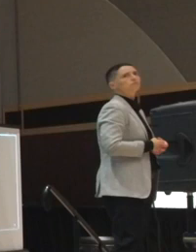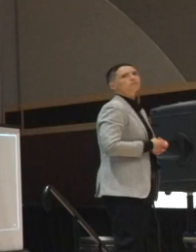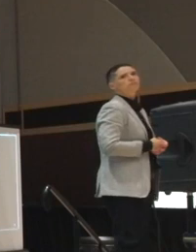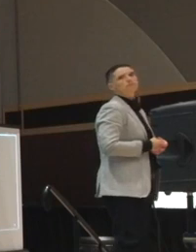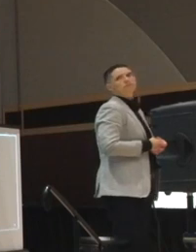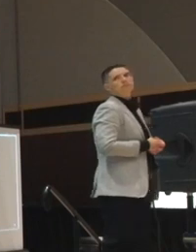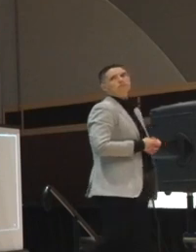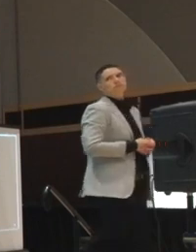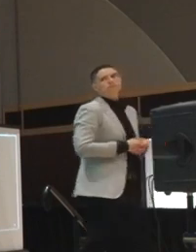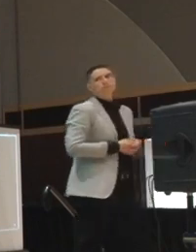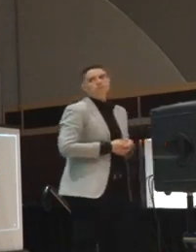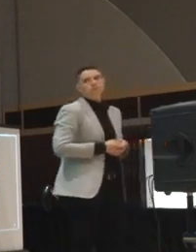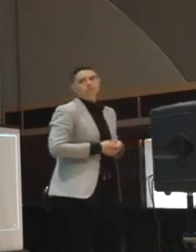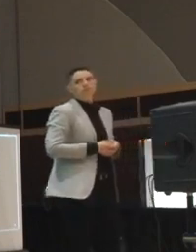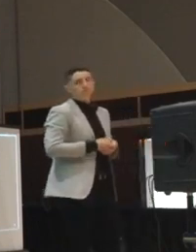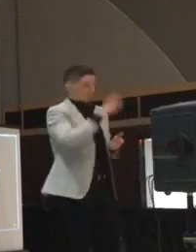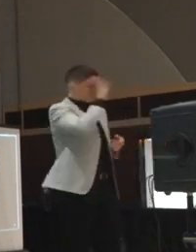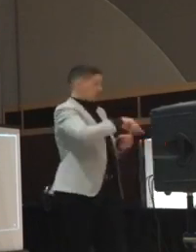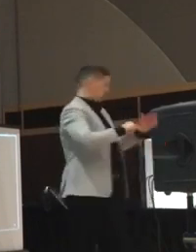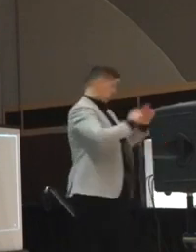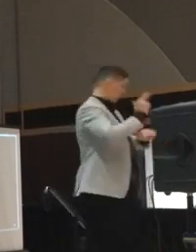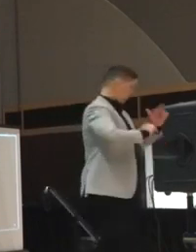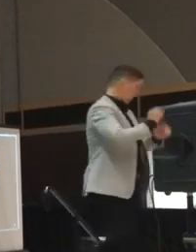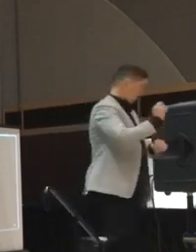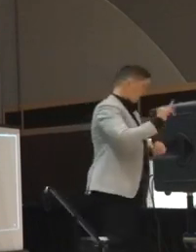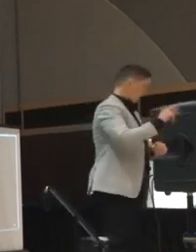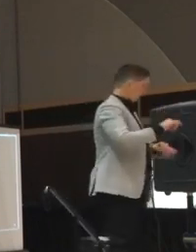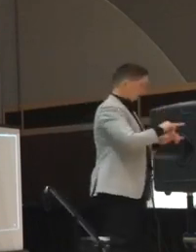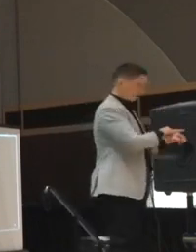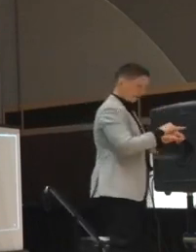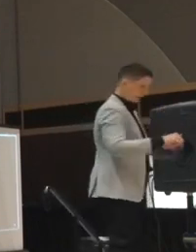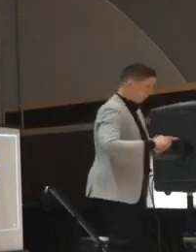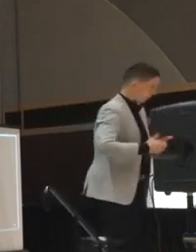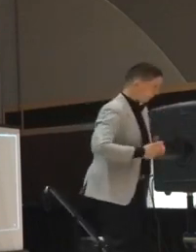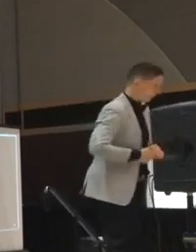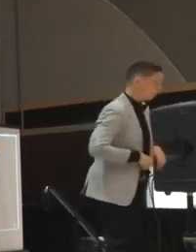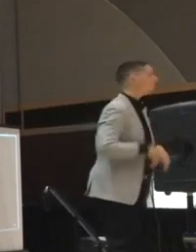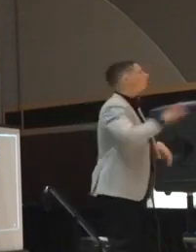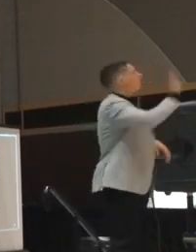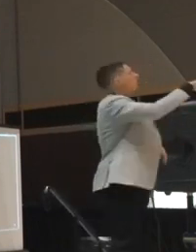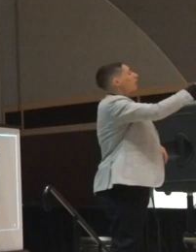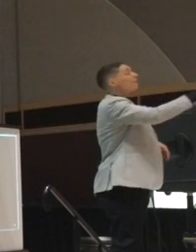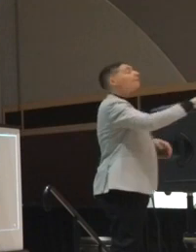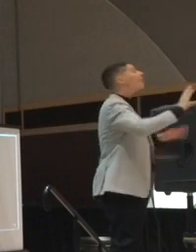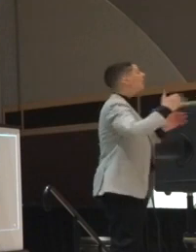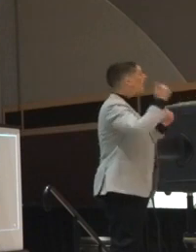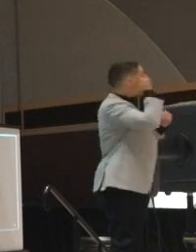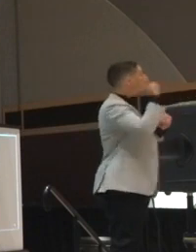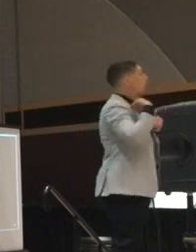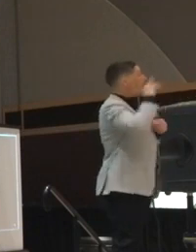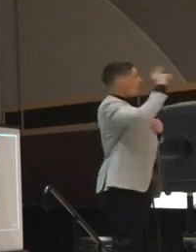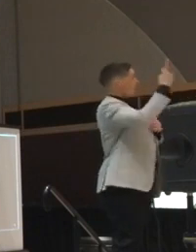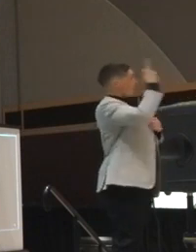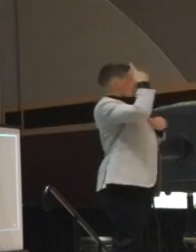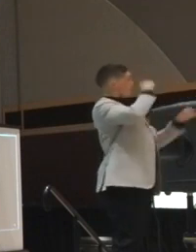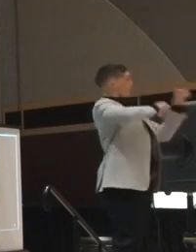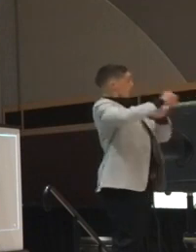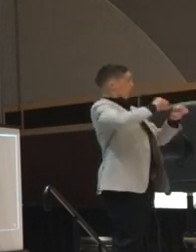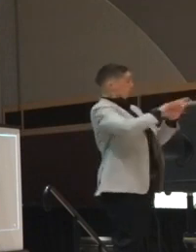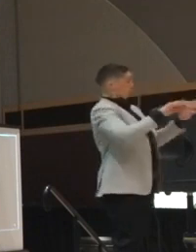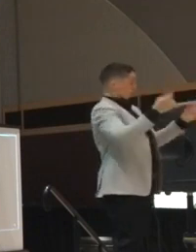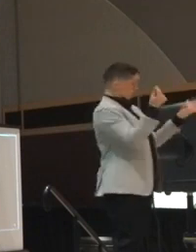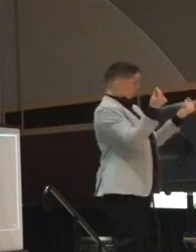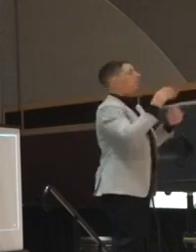No, you have the same problem in construction sites too. Oh, let me tell you what you do with a political science degree at Colorado State